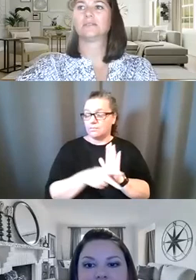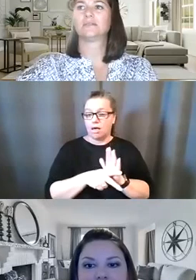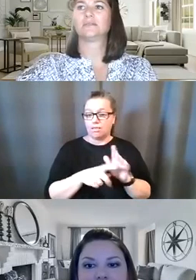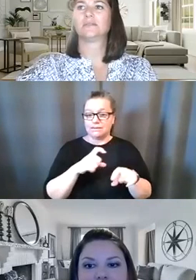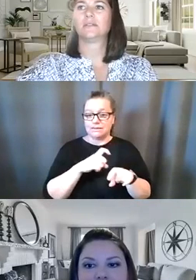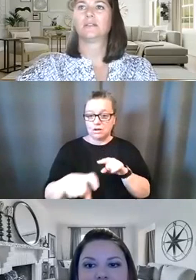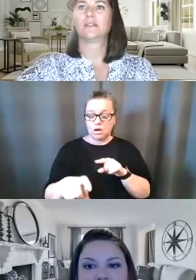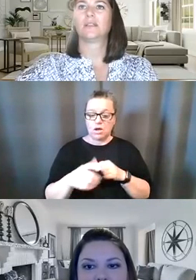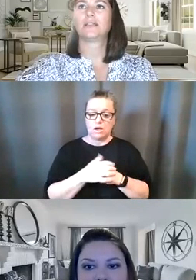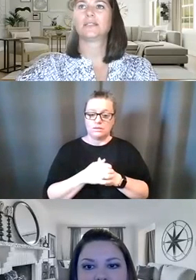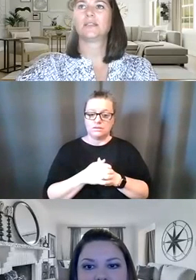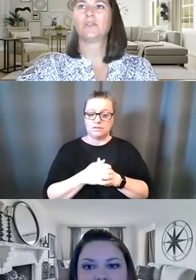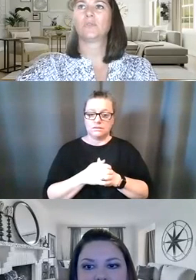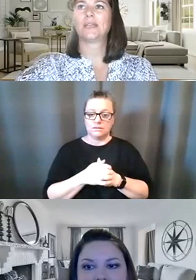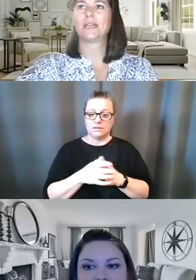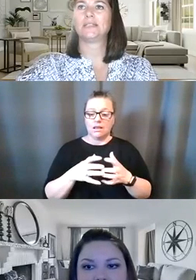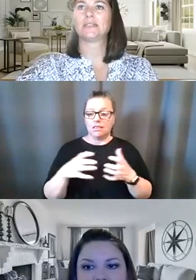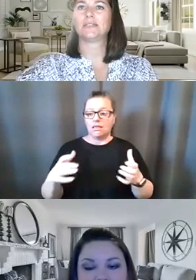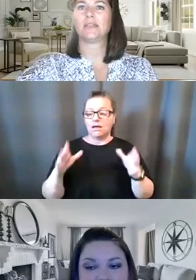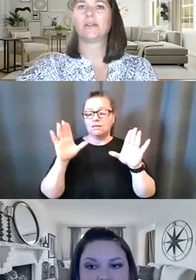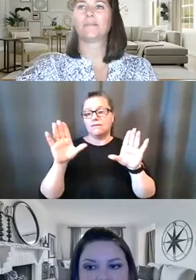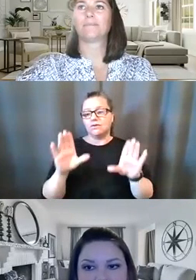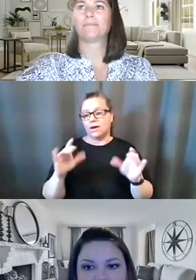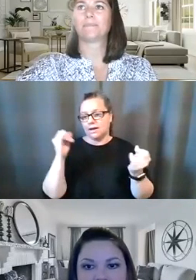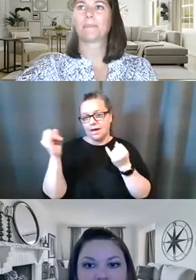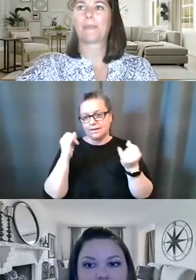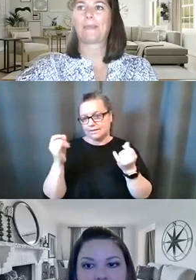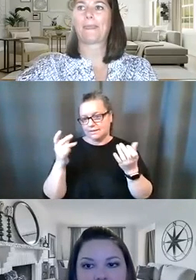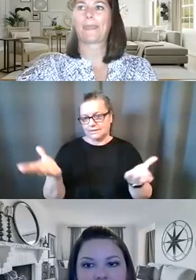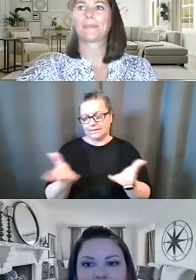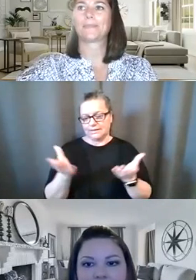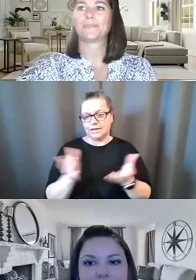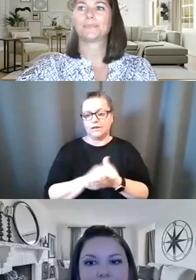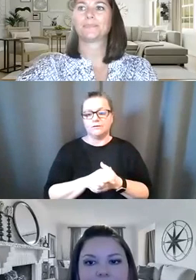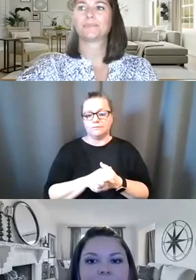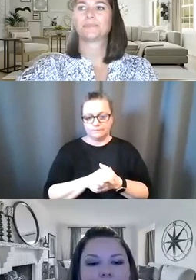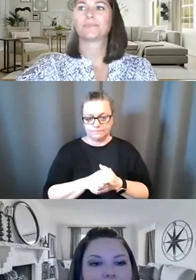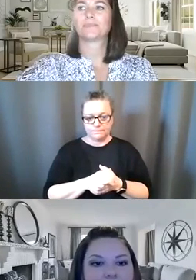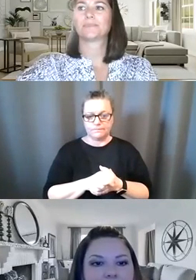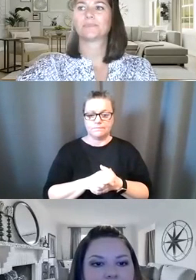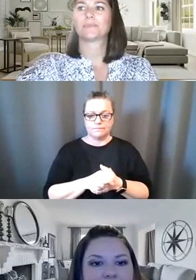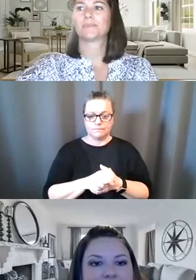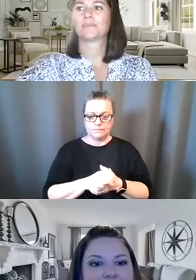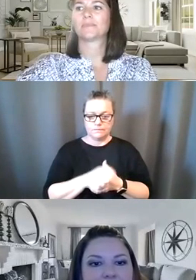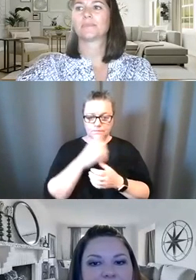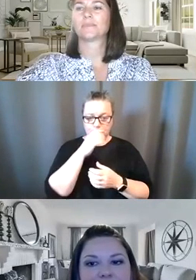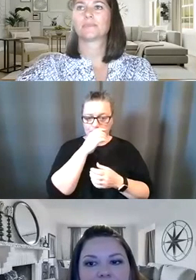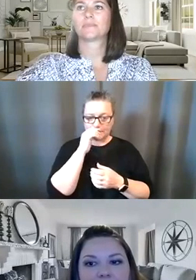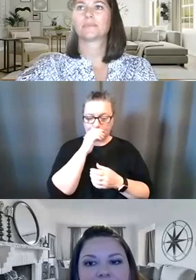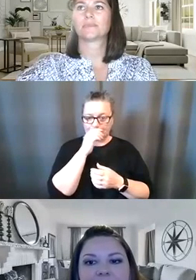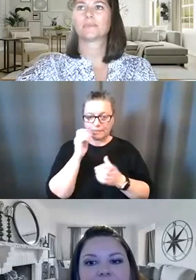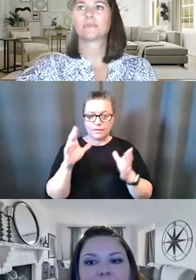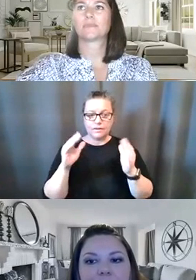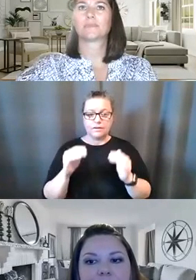calls. Lots of great ideas here. Lots of ideas. All right, let's move on